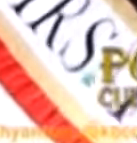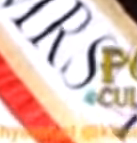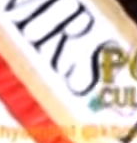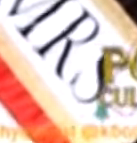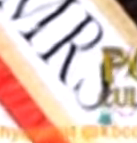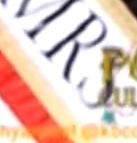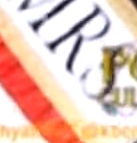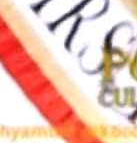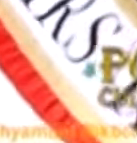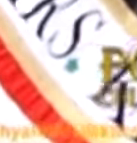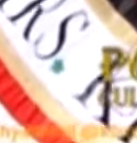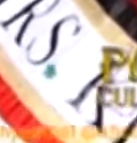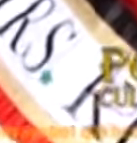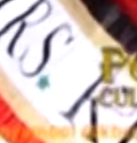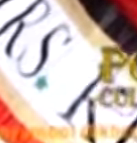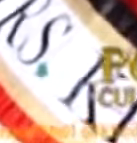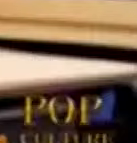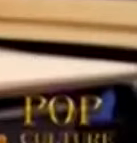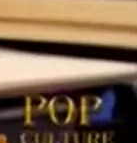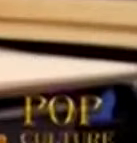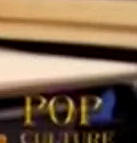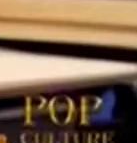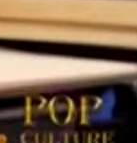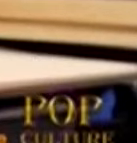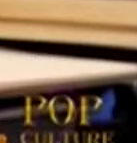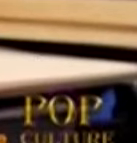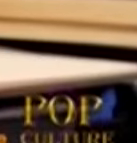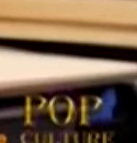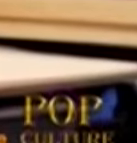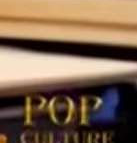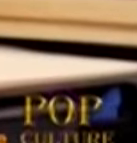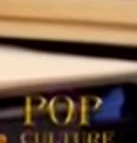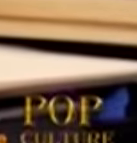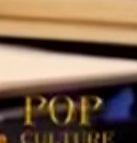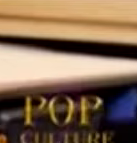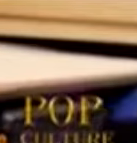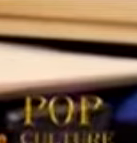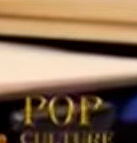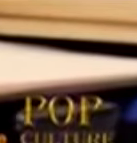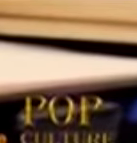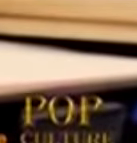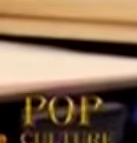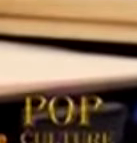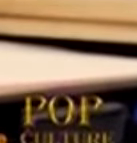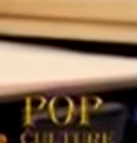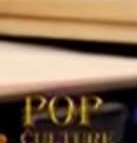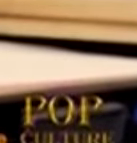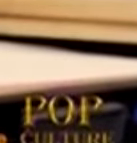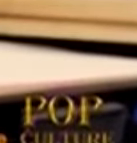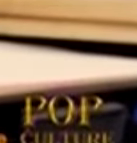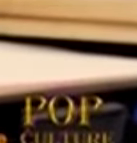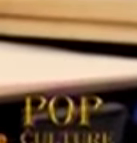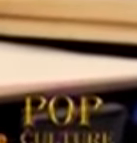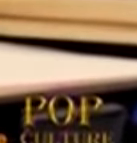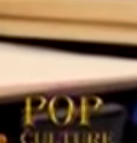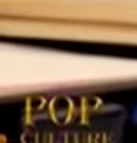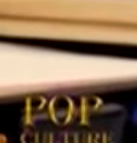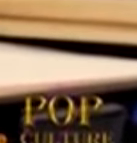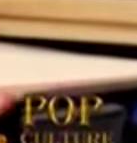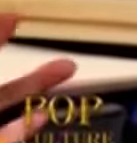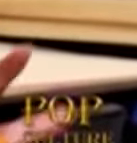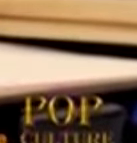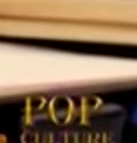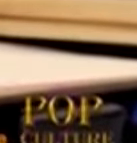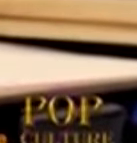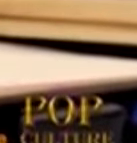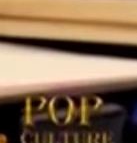Acha mimi. Let me call a shovel, a shovel. Do you feel that you can bring your very best to this, but eventually